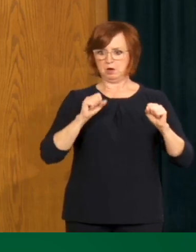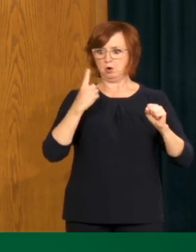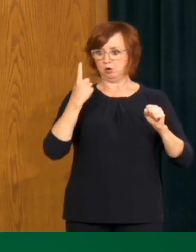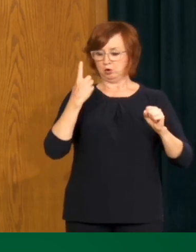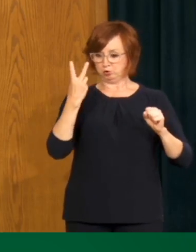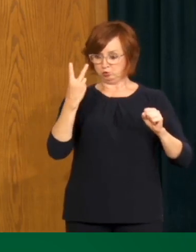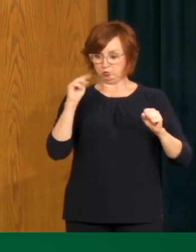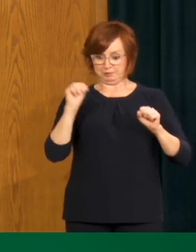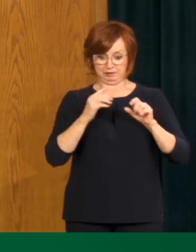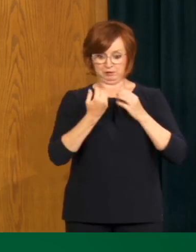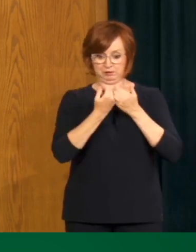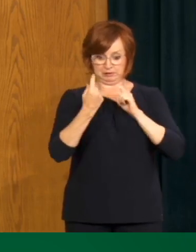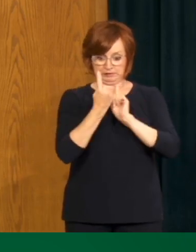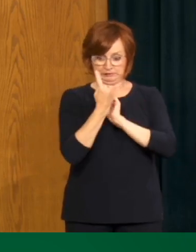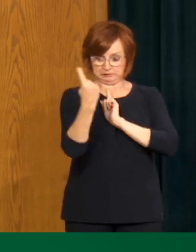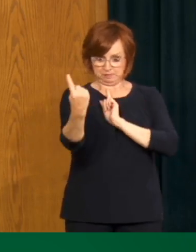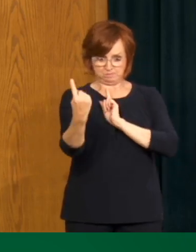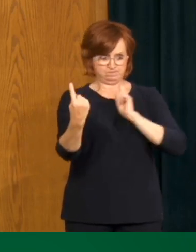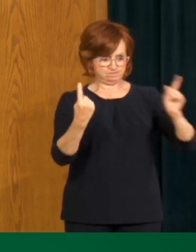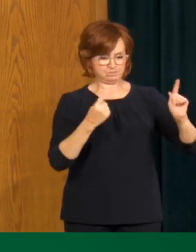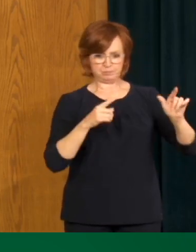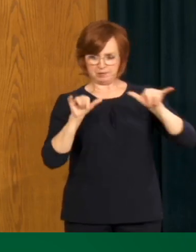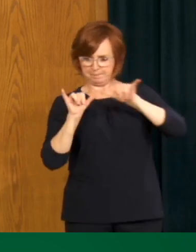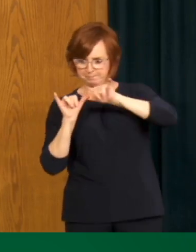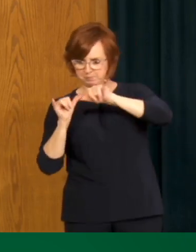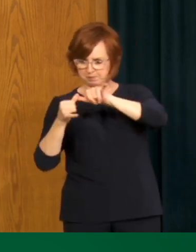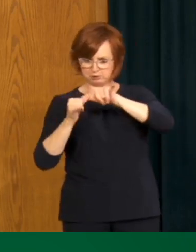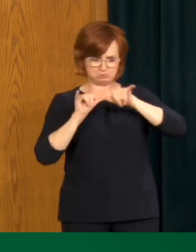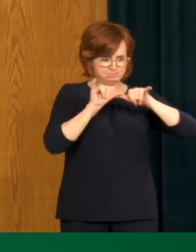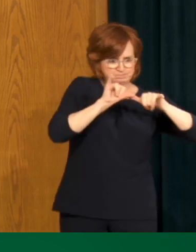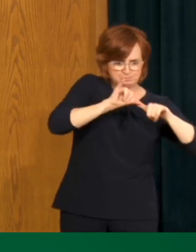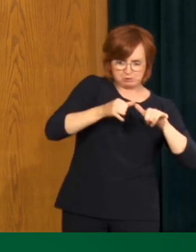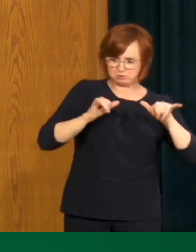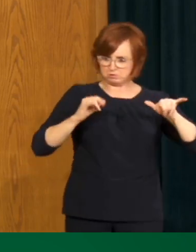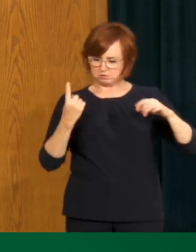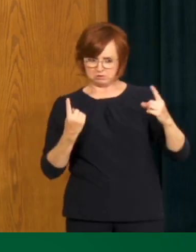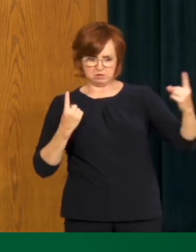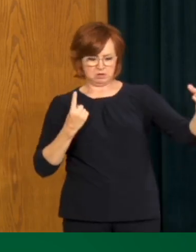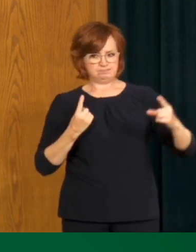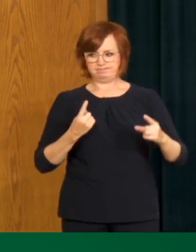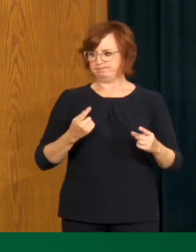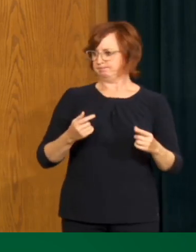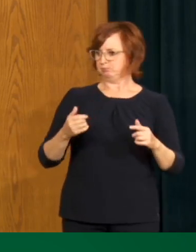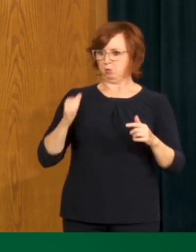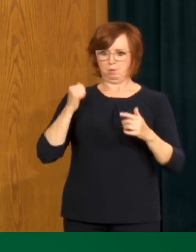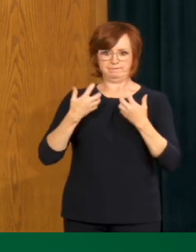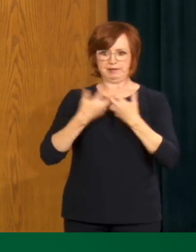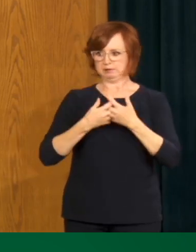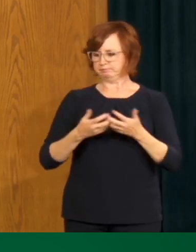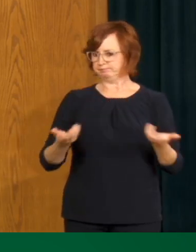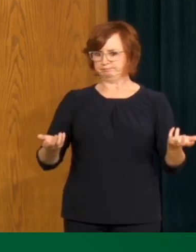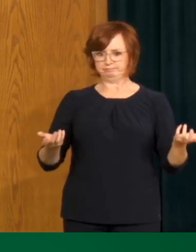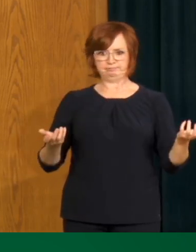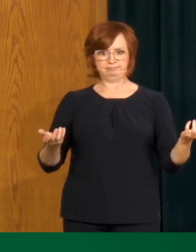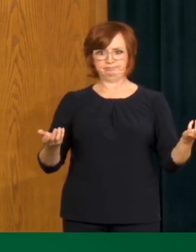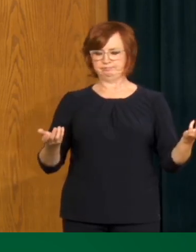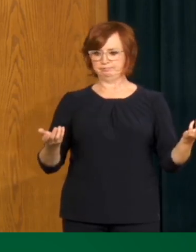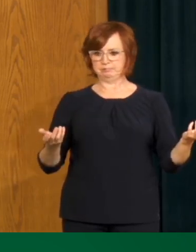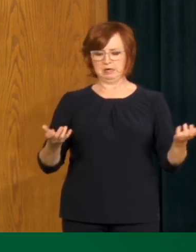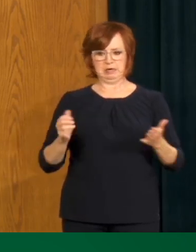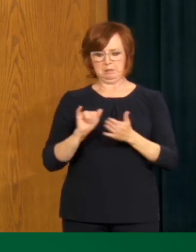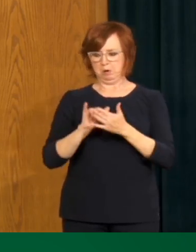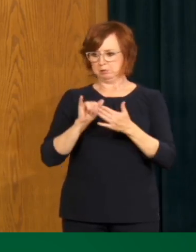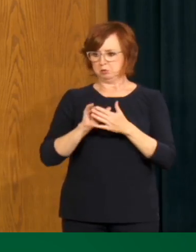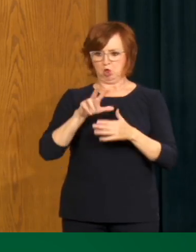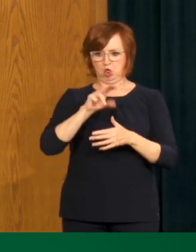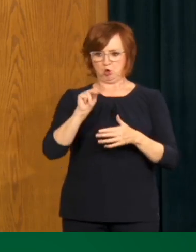or to celebrate. And again, outdoors, you really need to measure the space out. And that will not eliminate